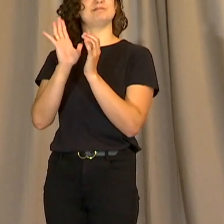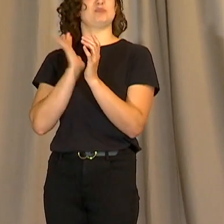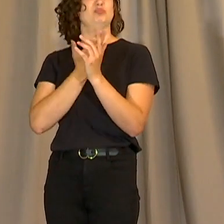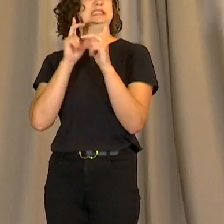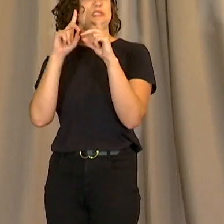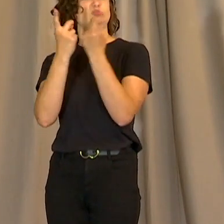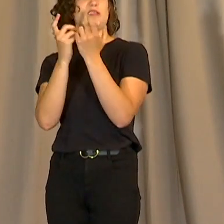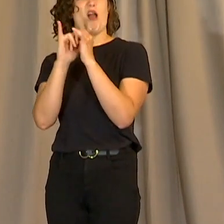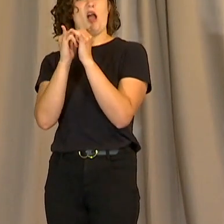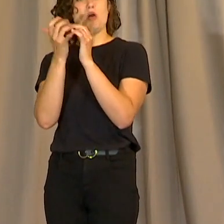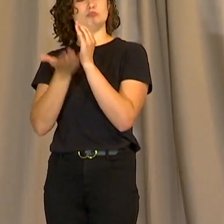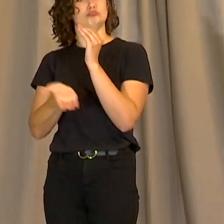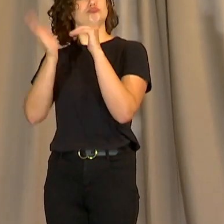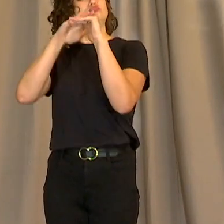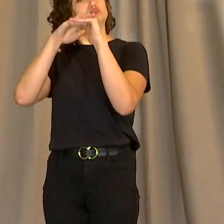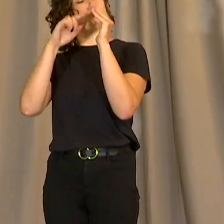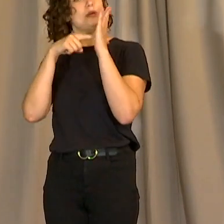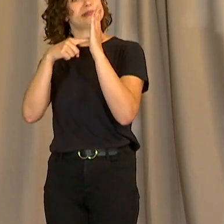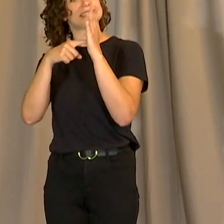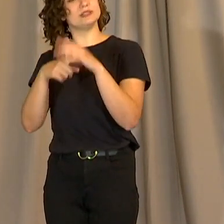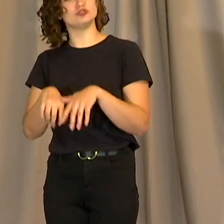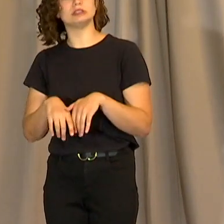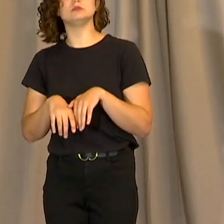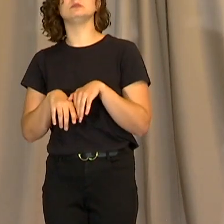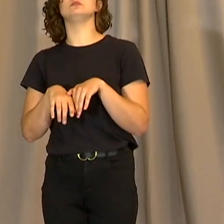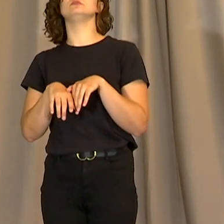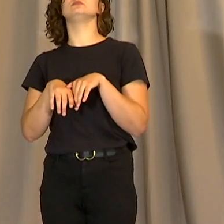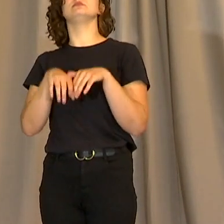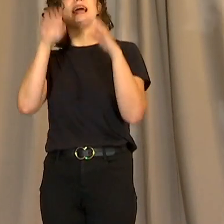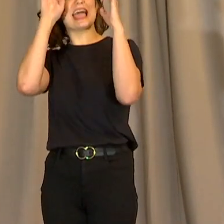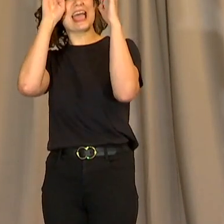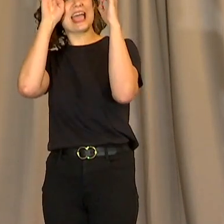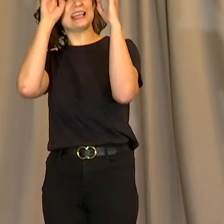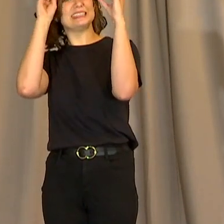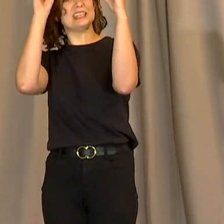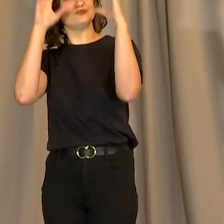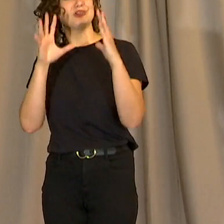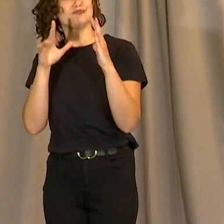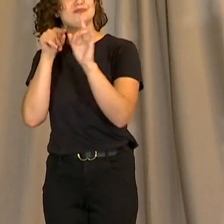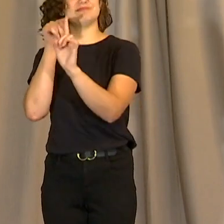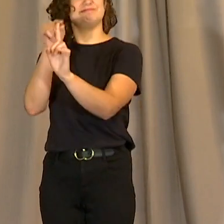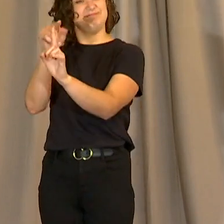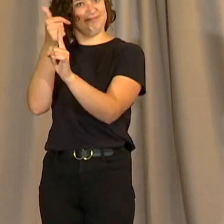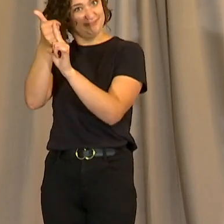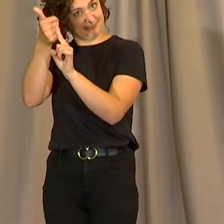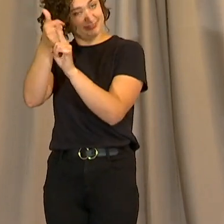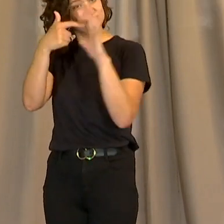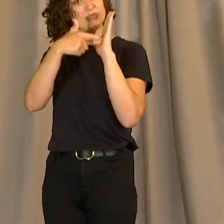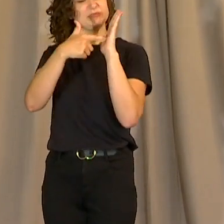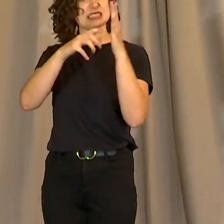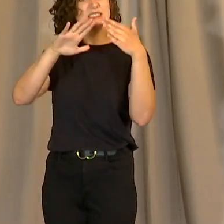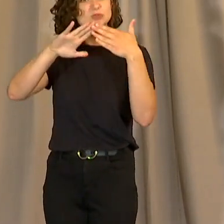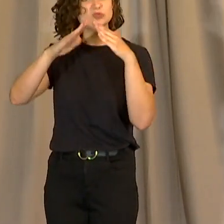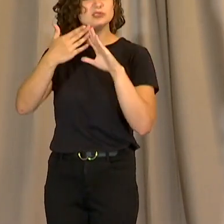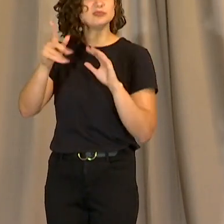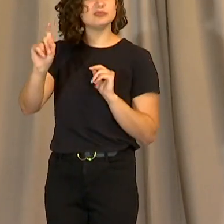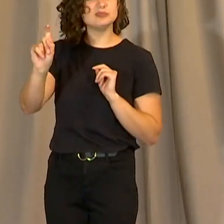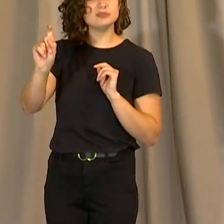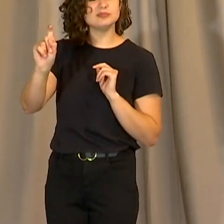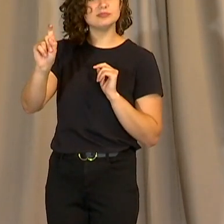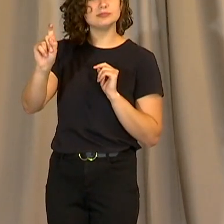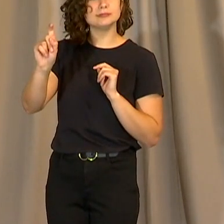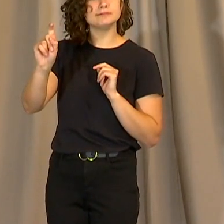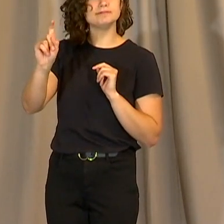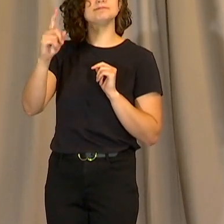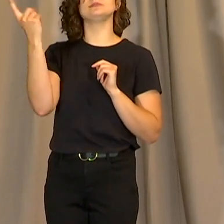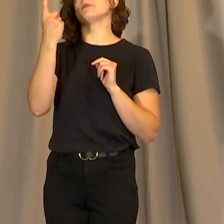districts, educators? Are our educators representing our communities? We just made, I think someone